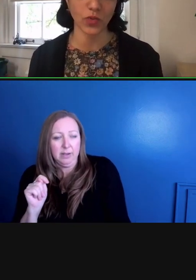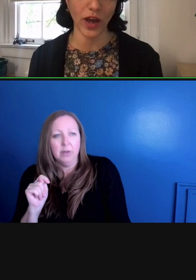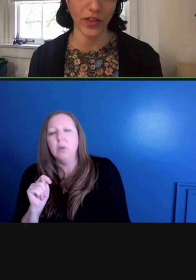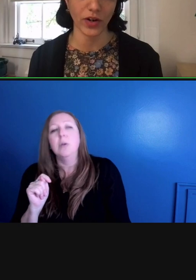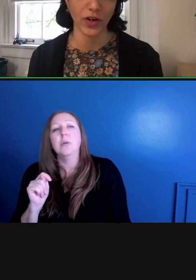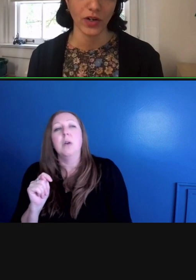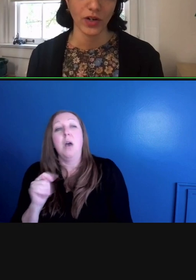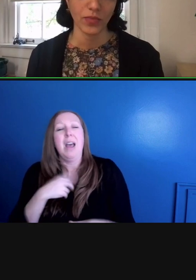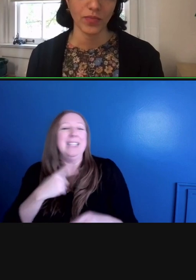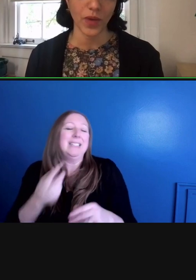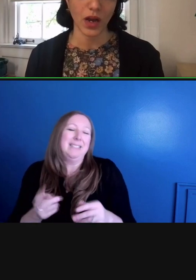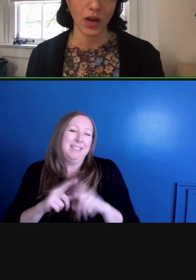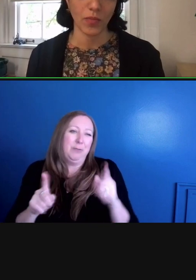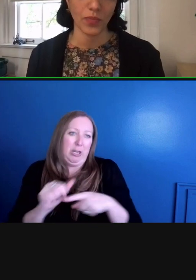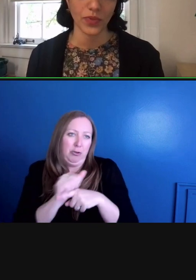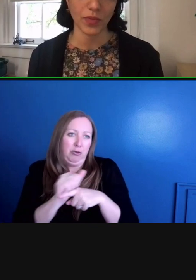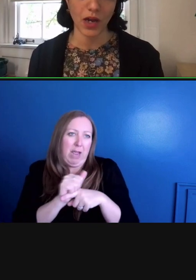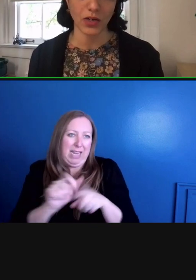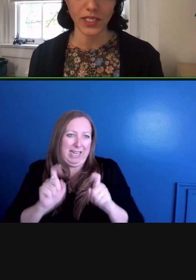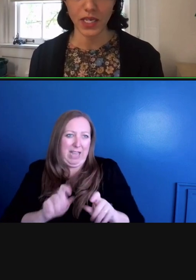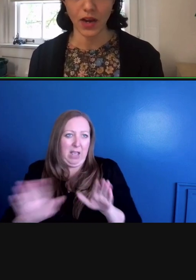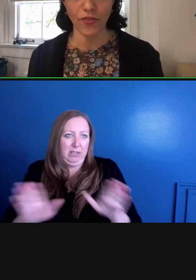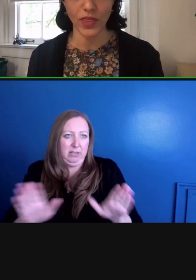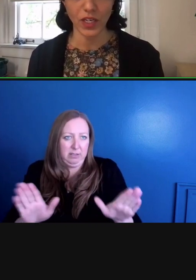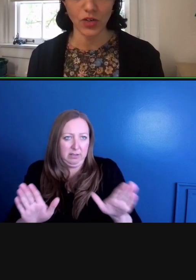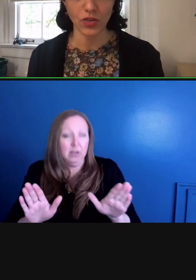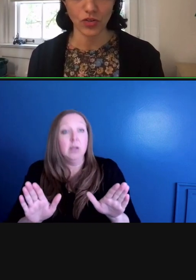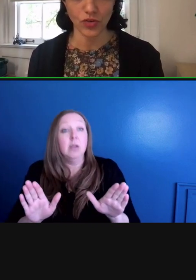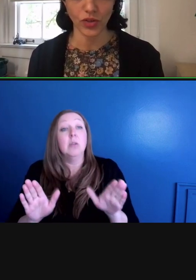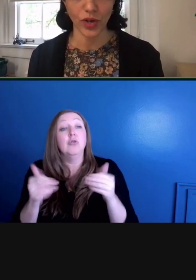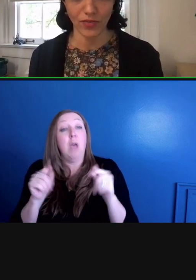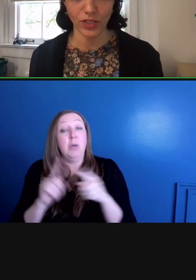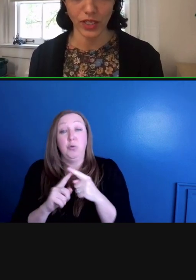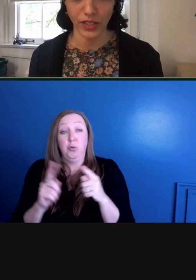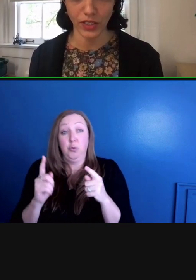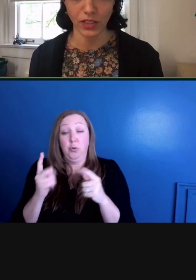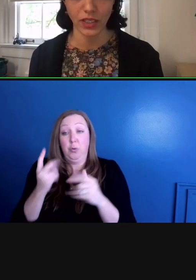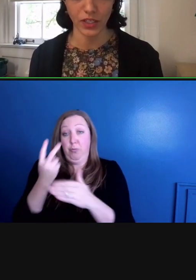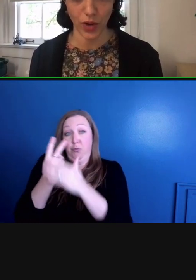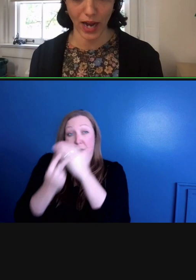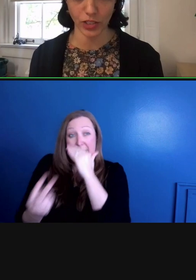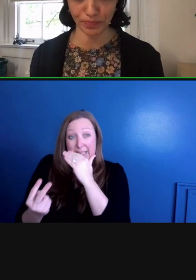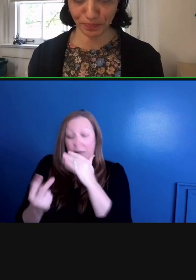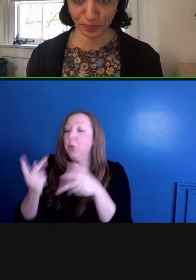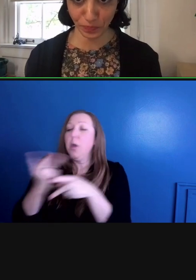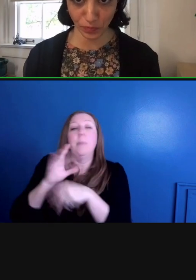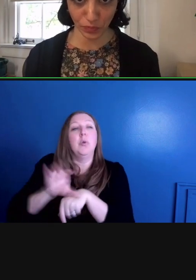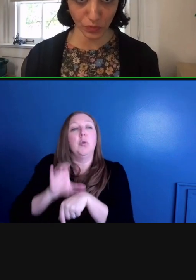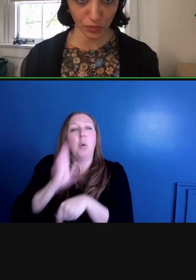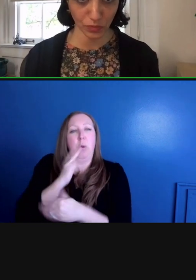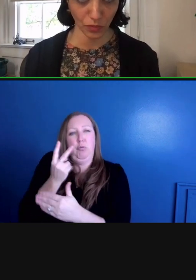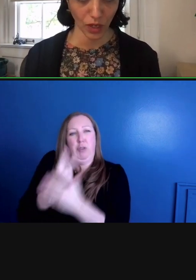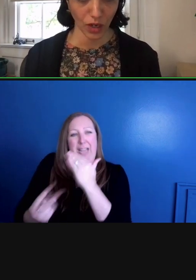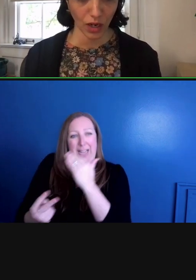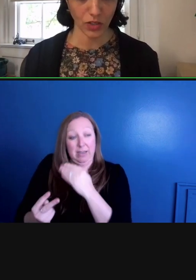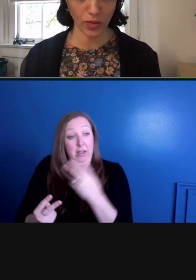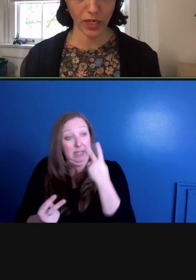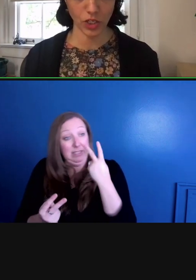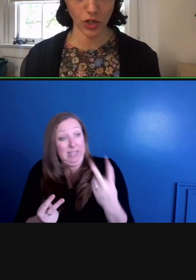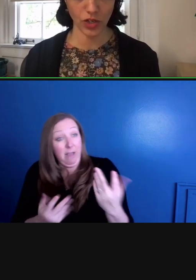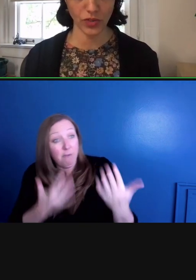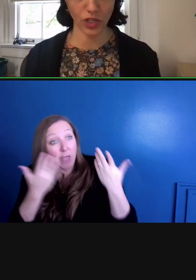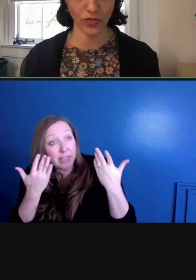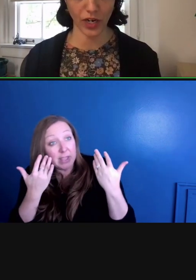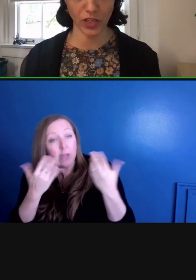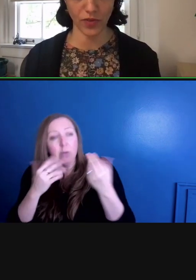set, predict whether the model was seeing a friendly, neutral, or adversarial interaction. And so I'm